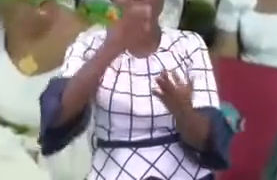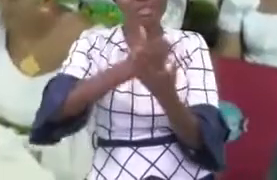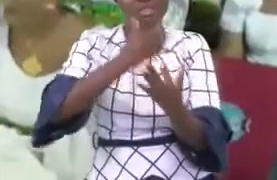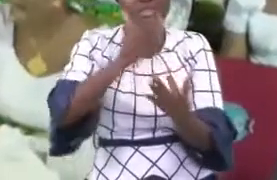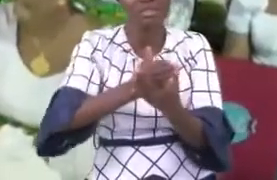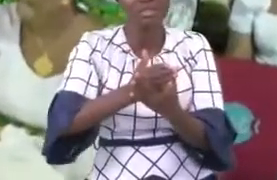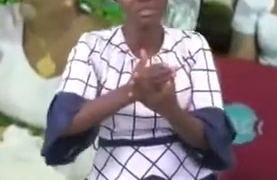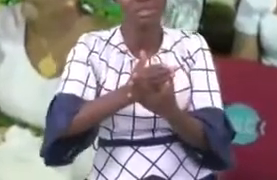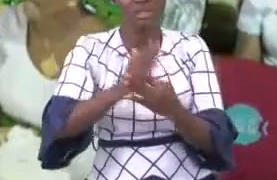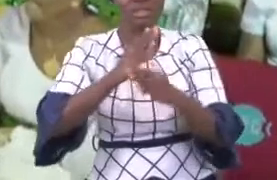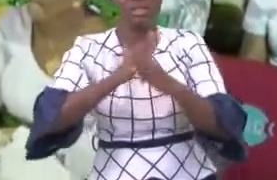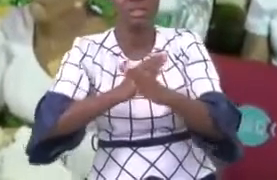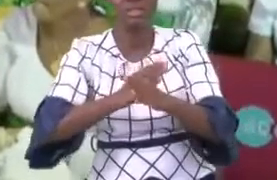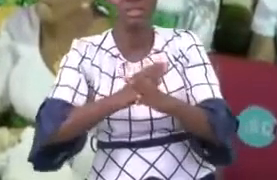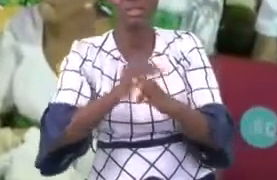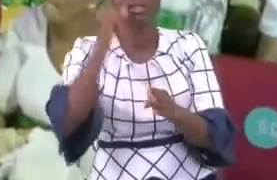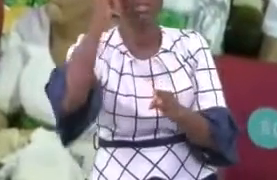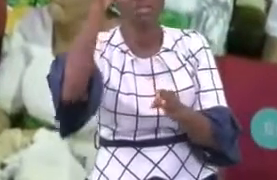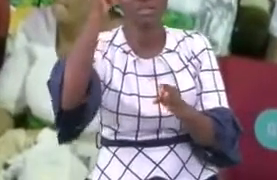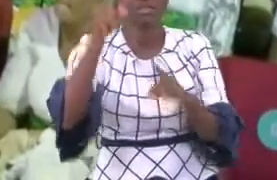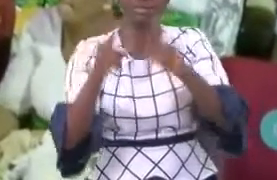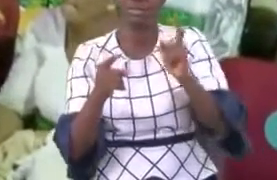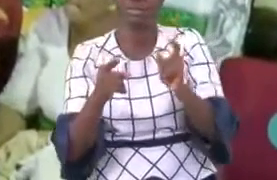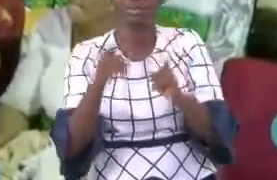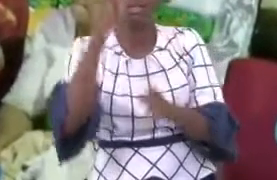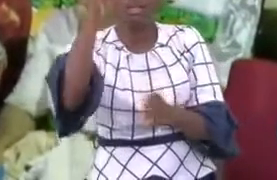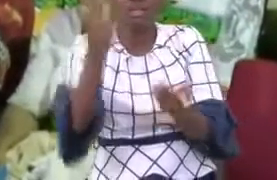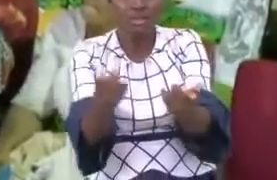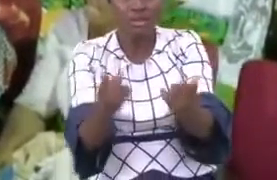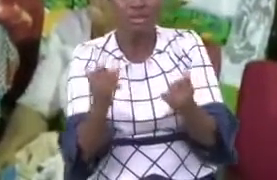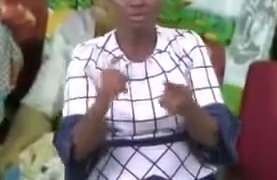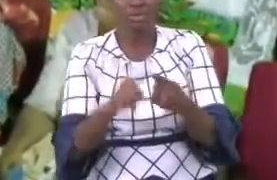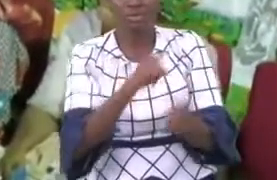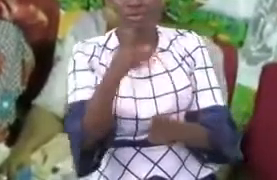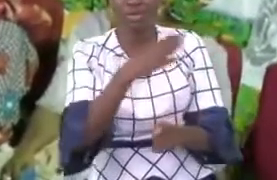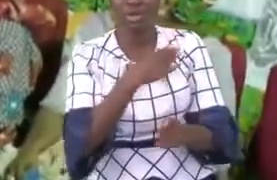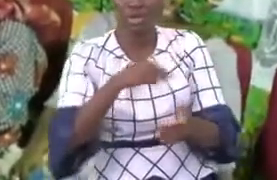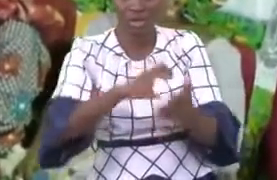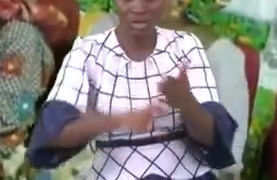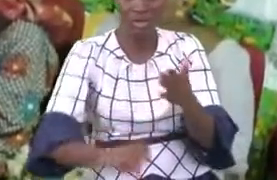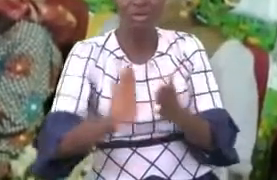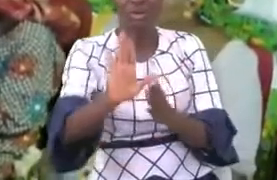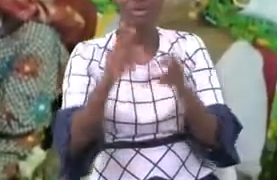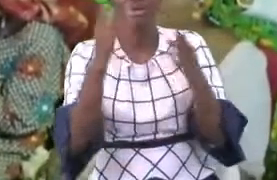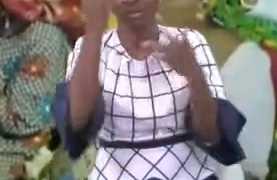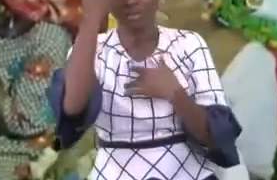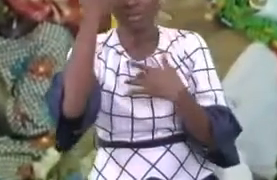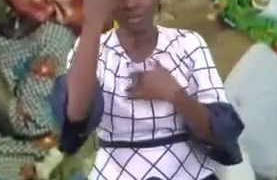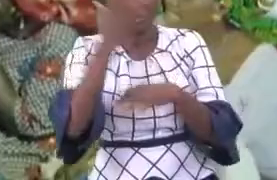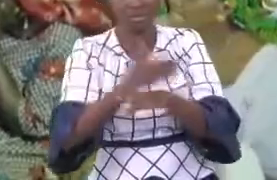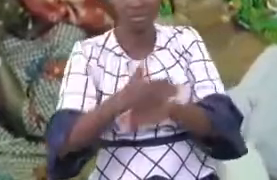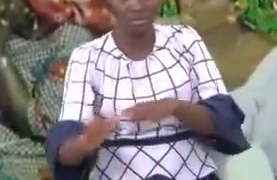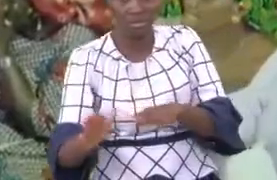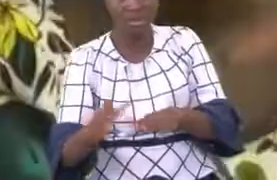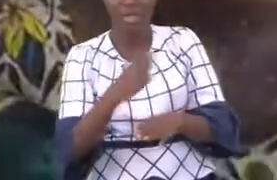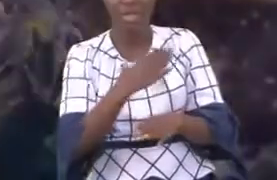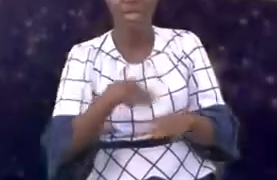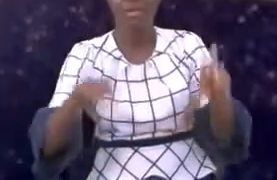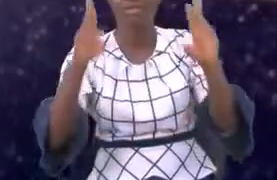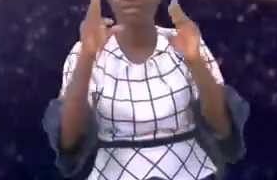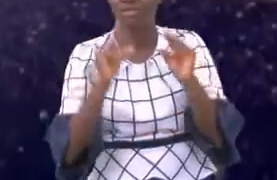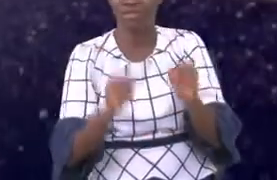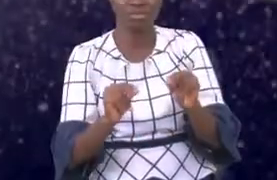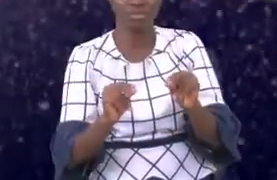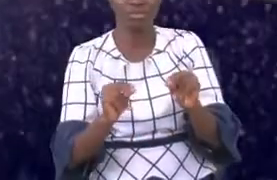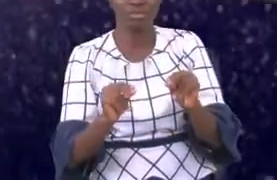sickness away. And what demon, what spirit, what Satan can hinder him? He comes, and he takes, he breaks the yoke in